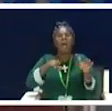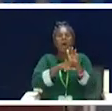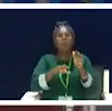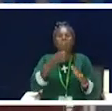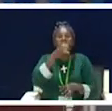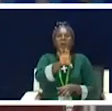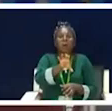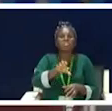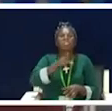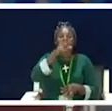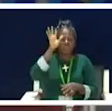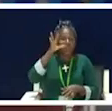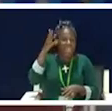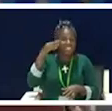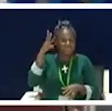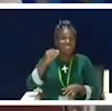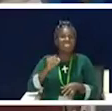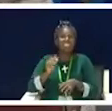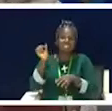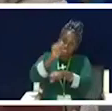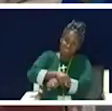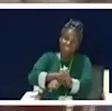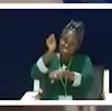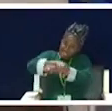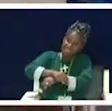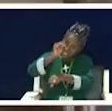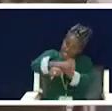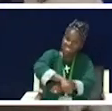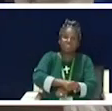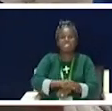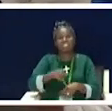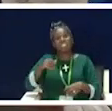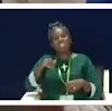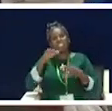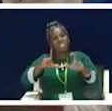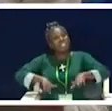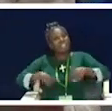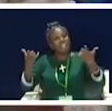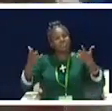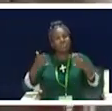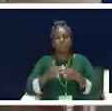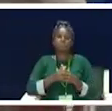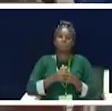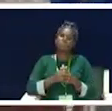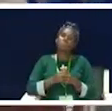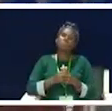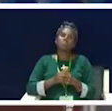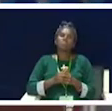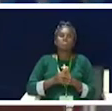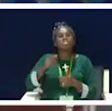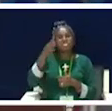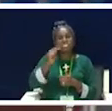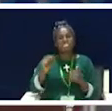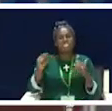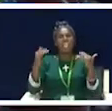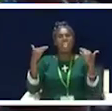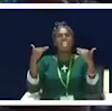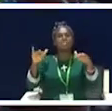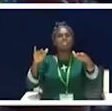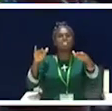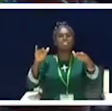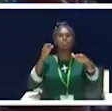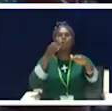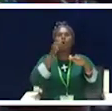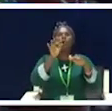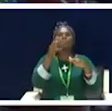suffer defeat in the battles of life. Quickly, let me run through the limitation of the